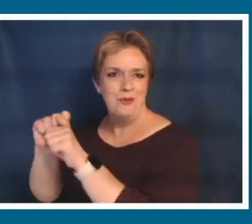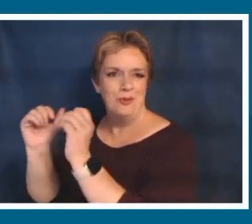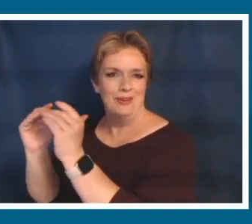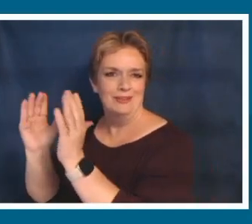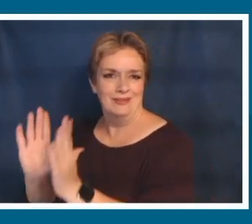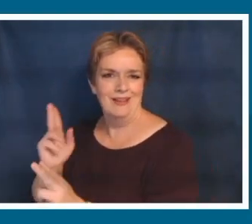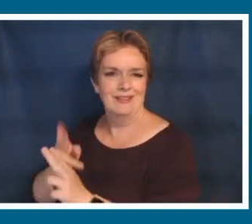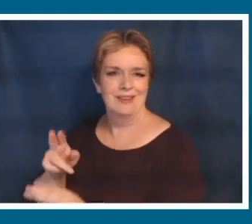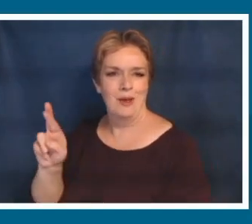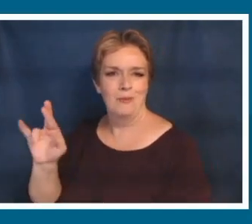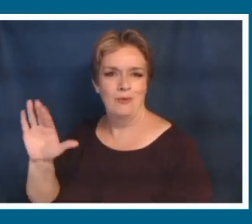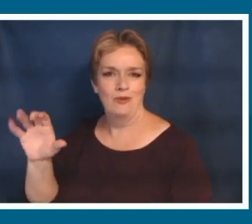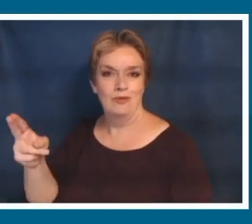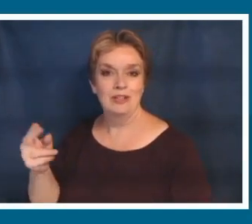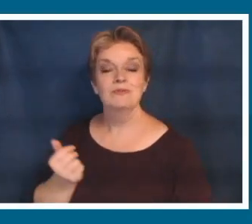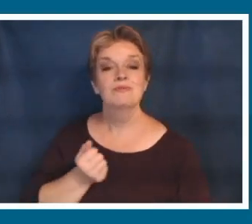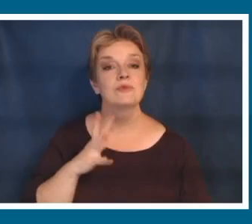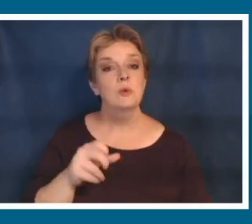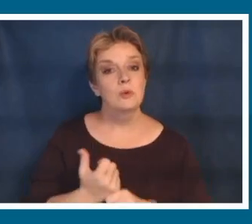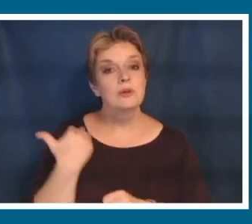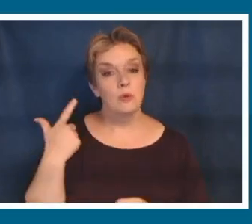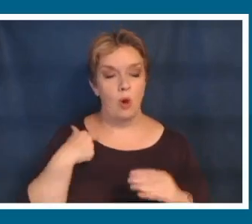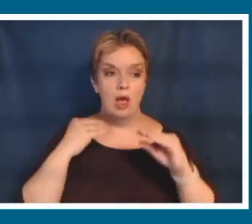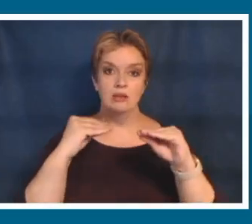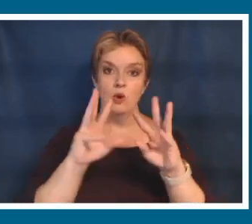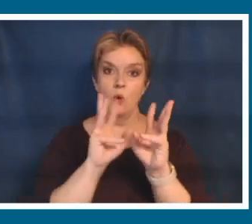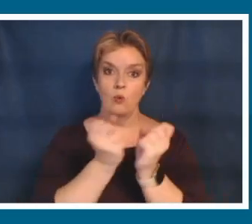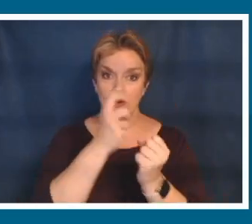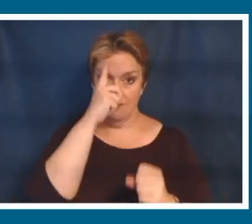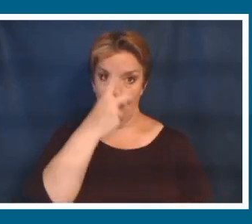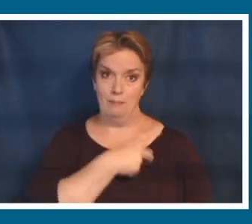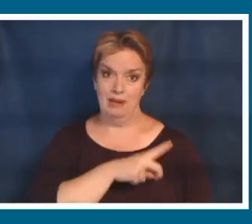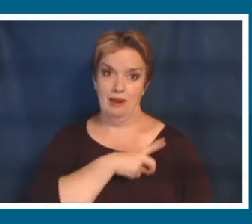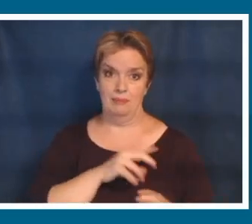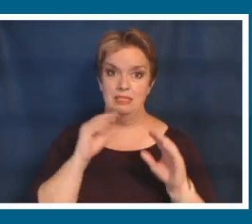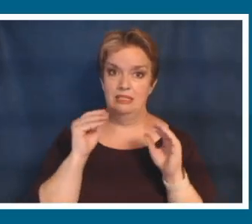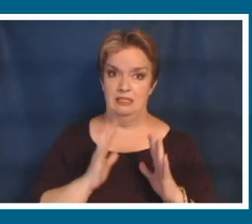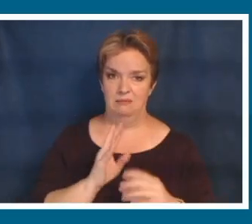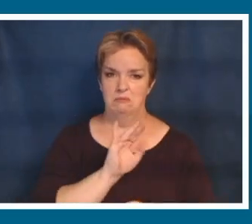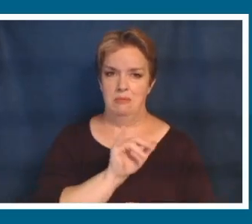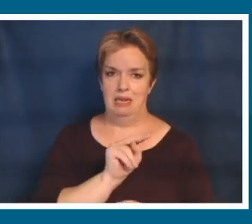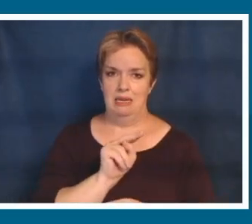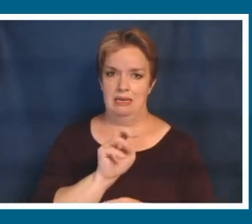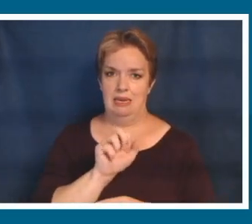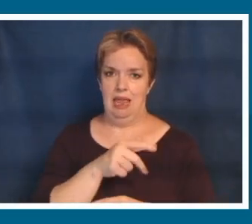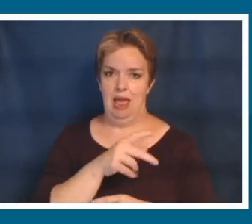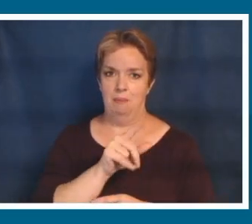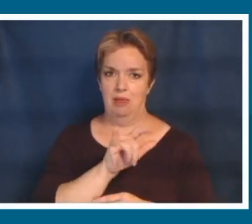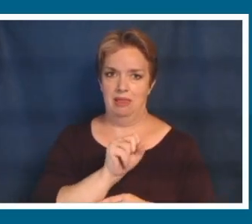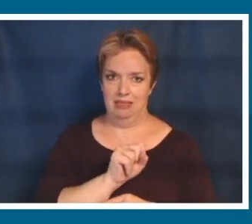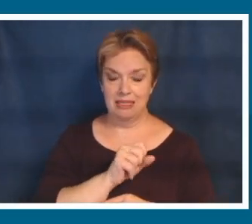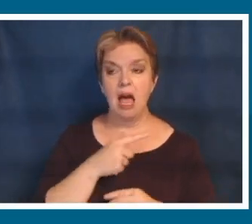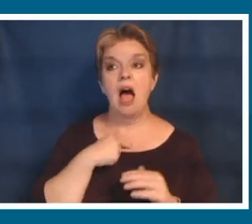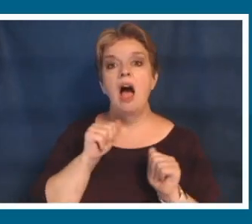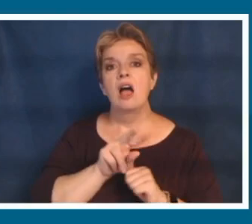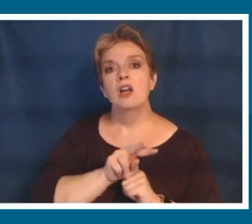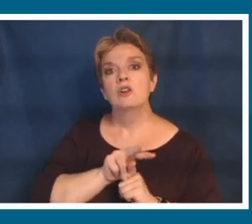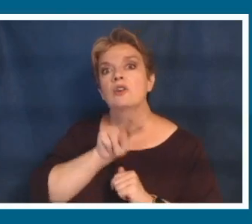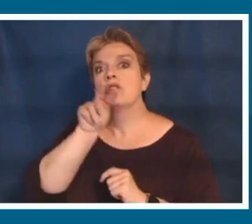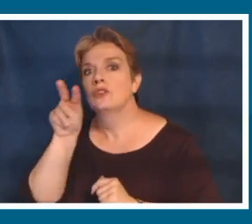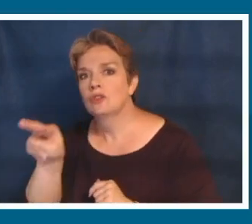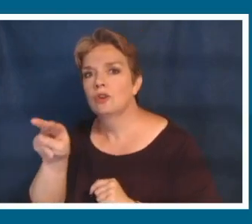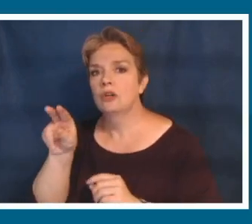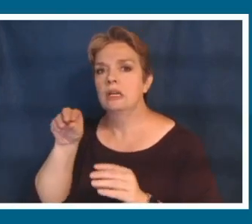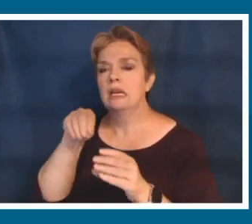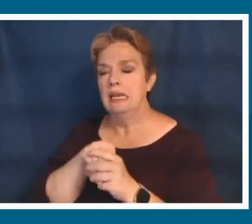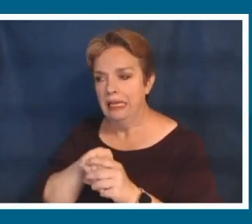teachers, I made sure that I looked in the Minnesota Historical Society collections for images of children with disabilities,